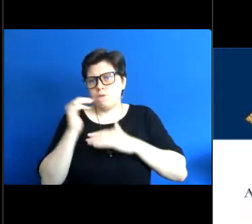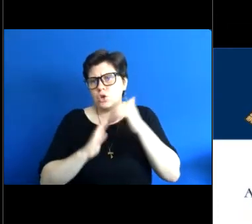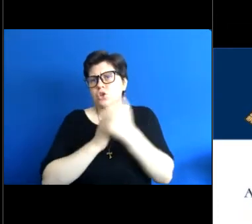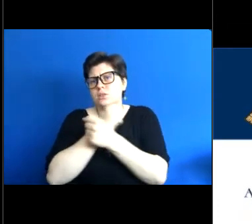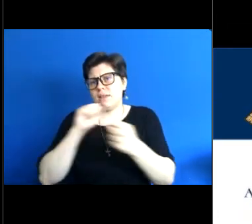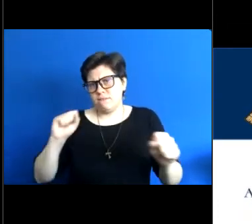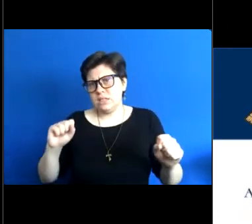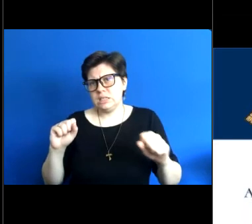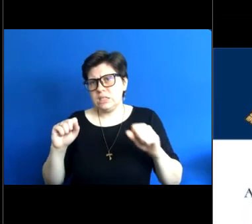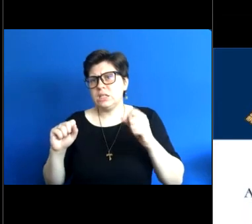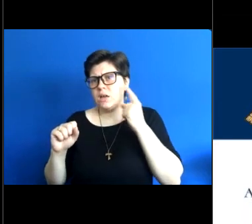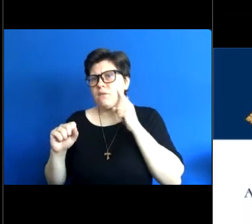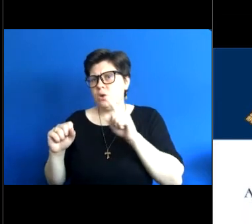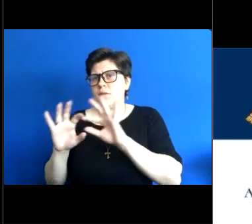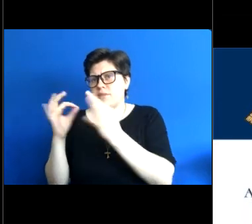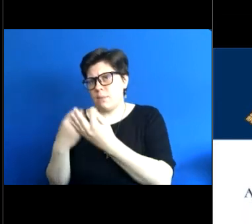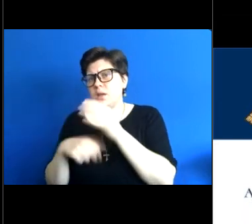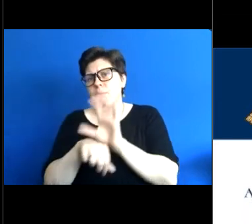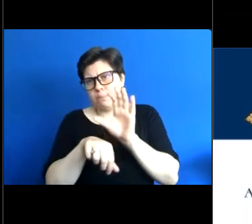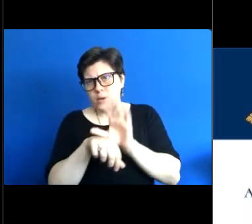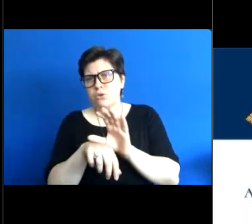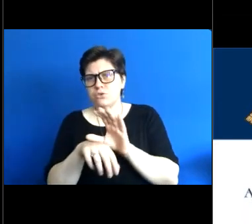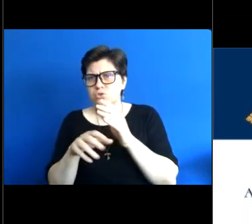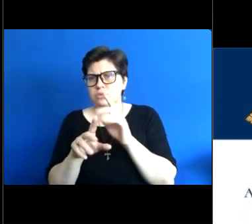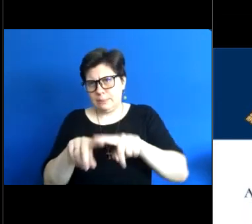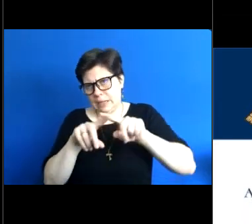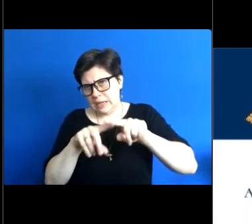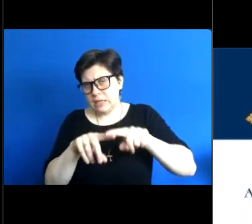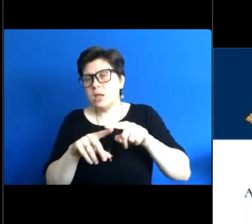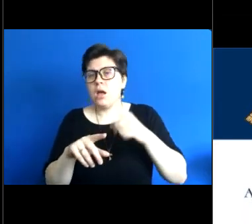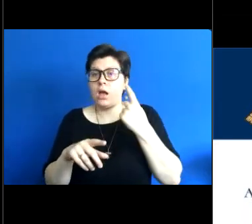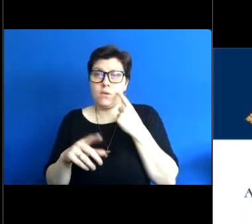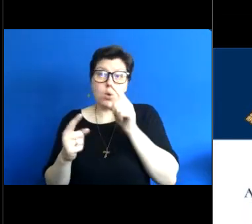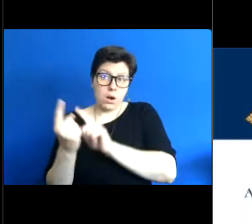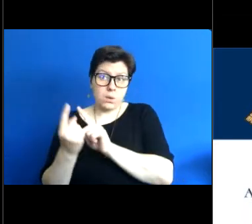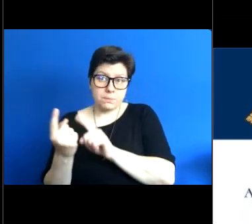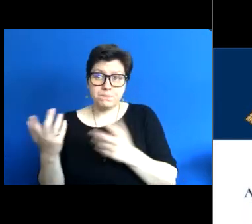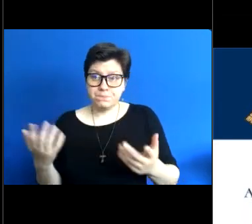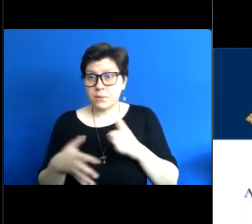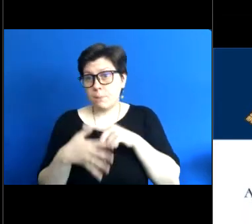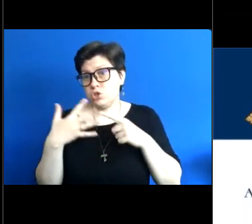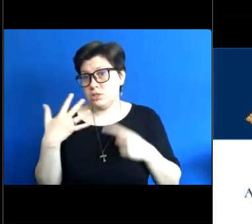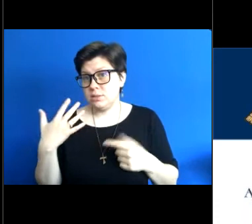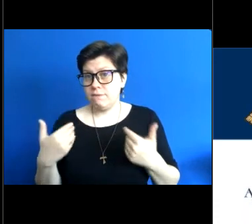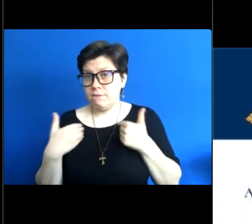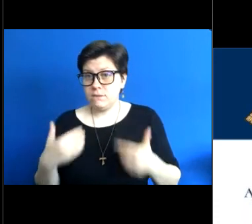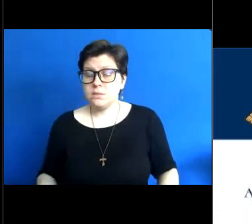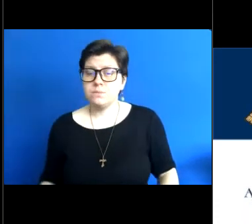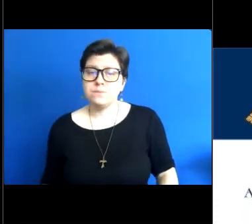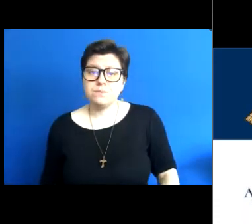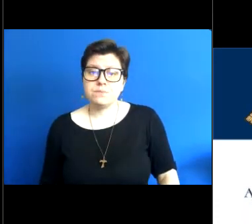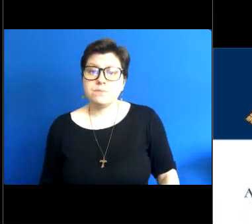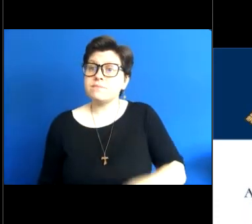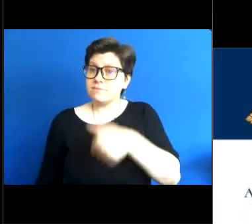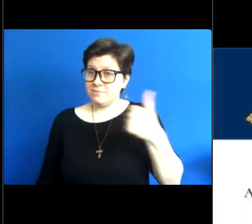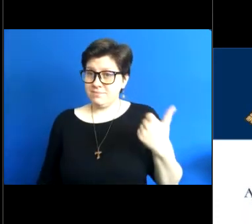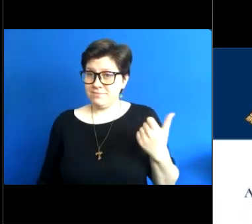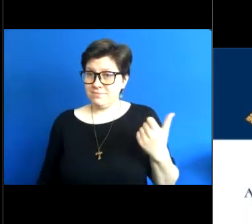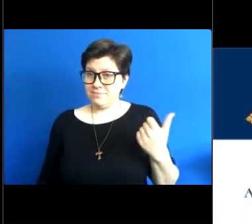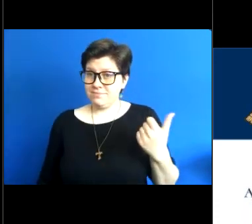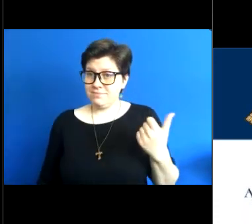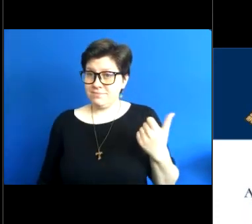protocols of the family and the parish, to do those kinds of one-on-one lessons. Another creative idea is to do a